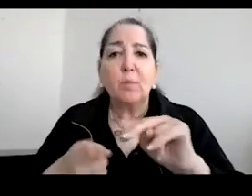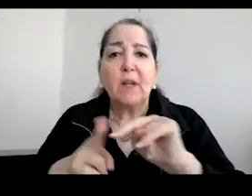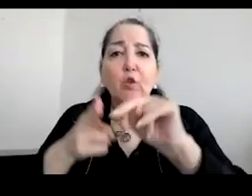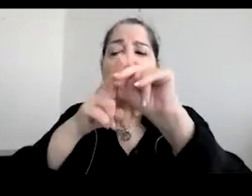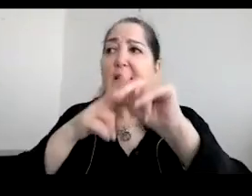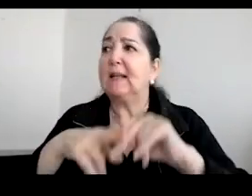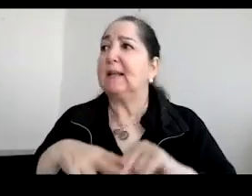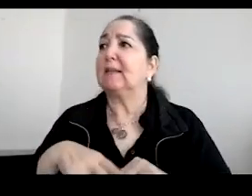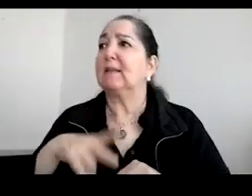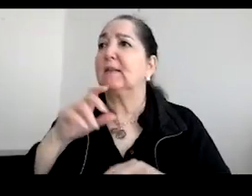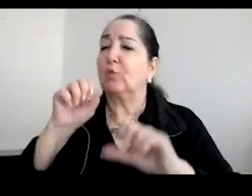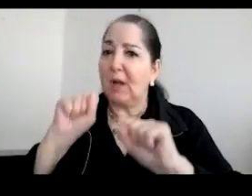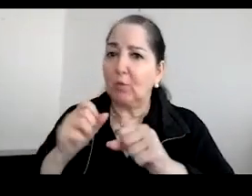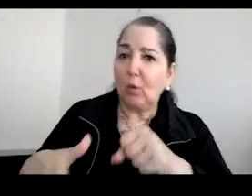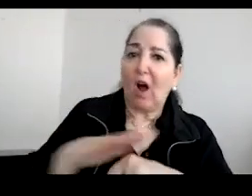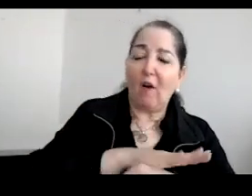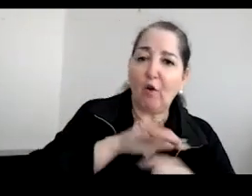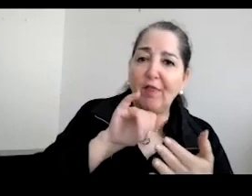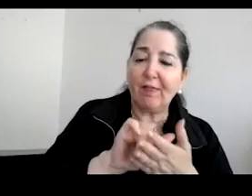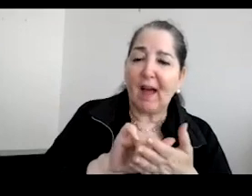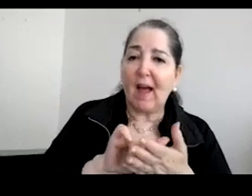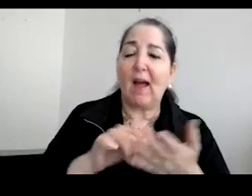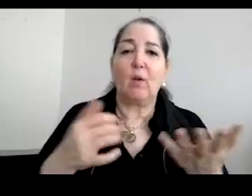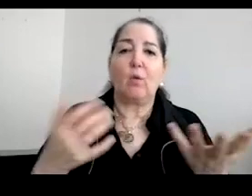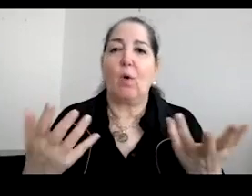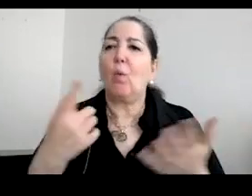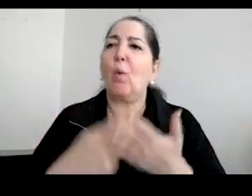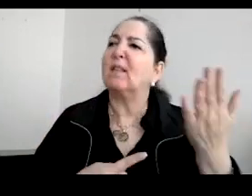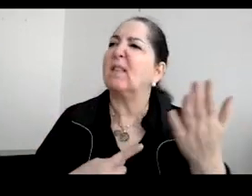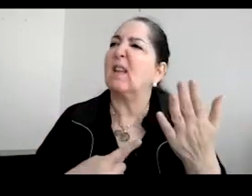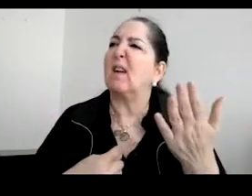order to cover it? Like what are going to be the implications of the CARES Act?